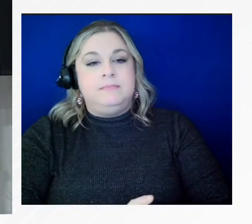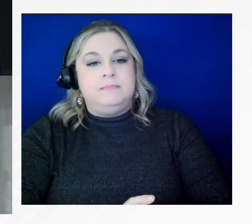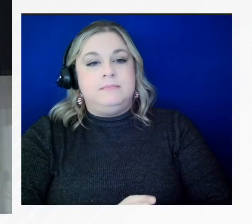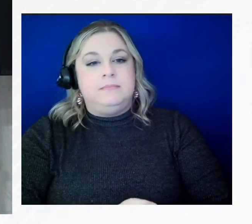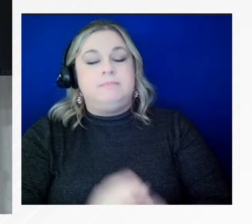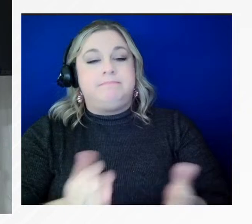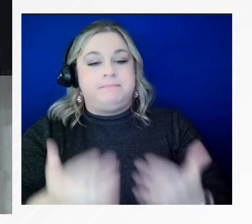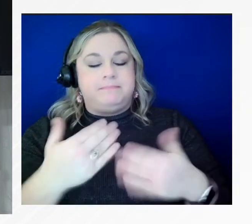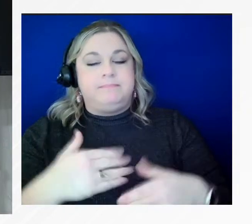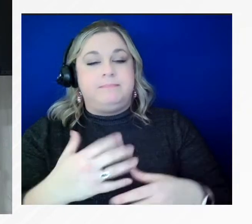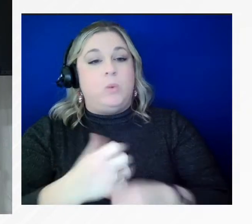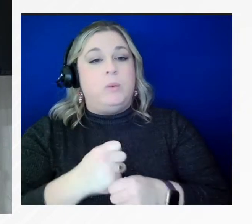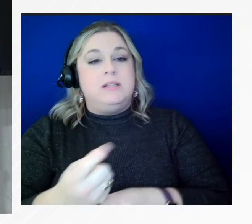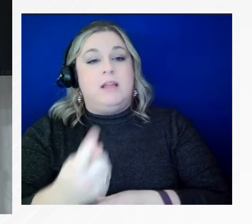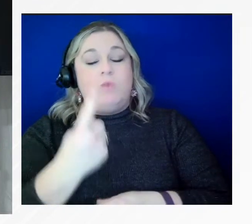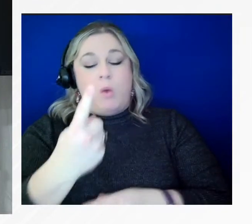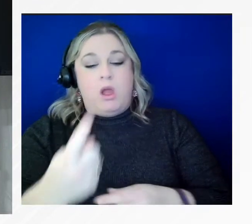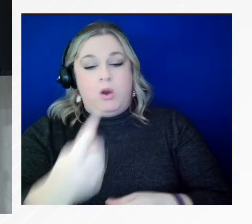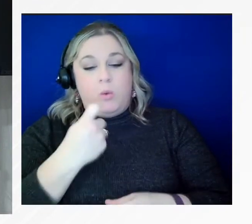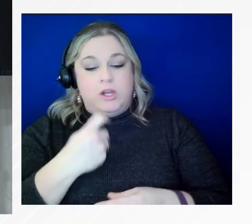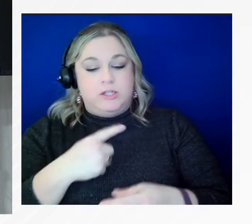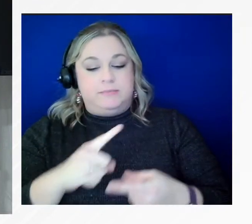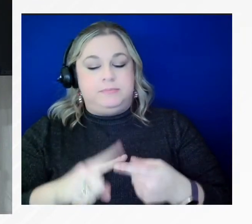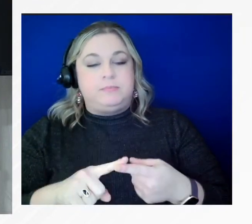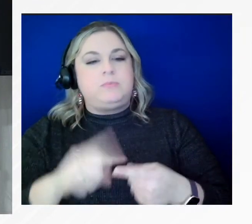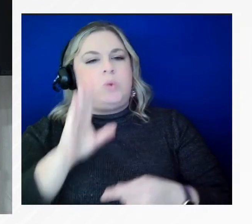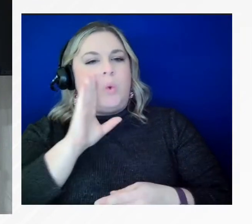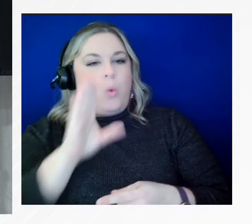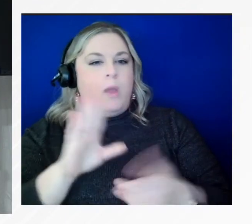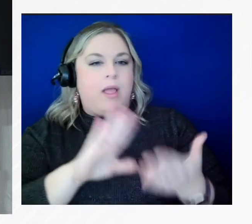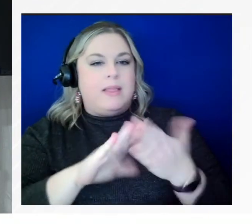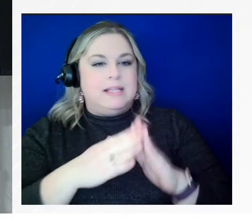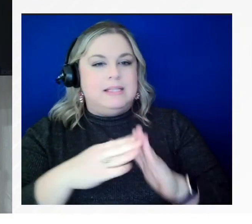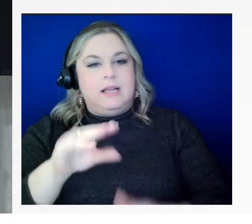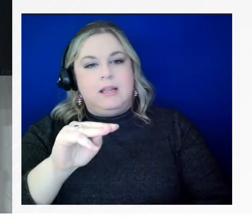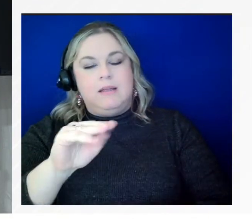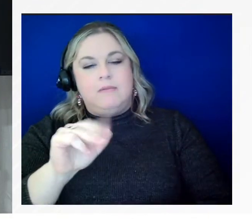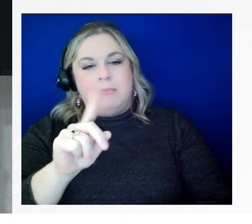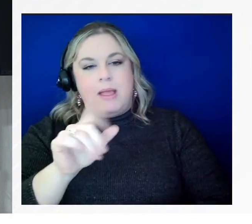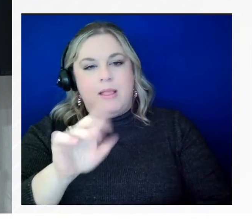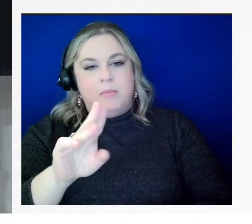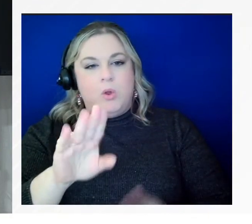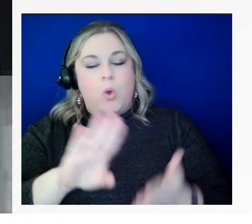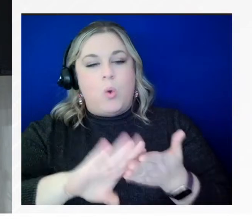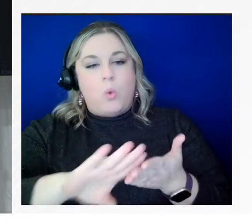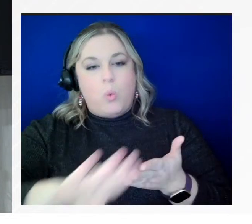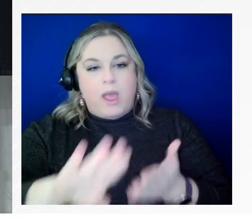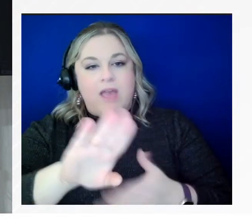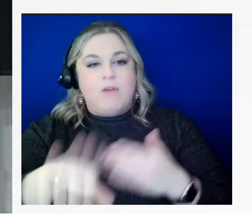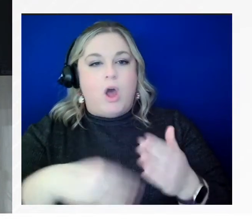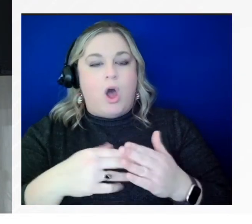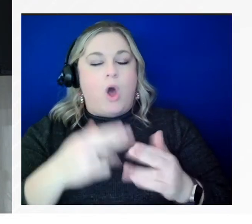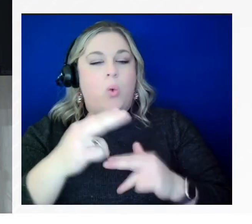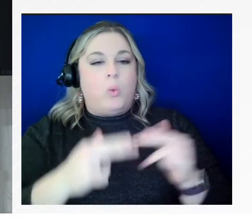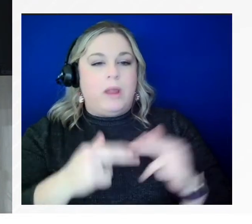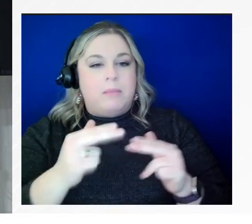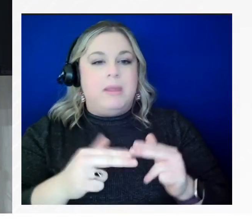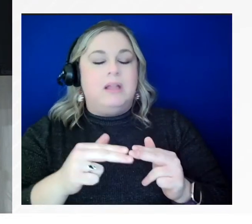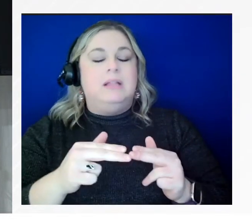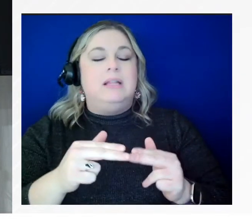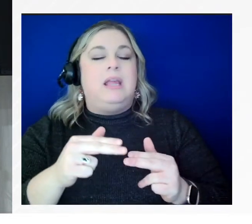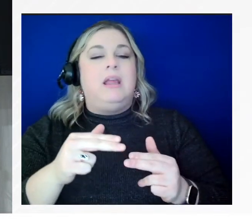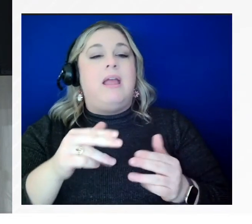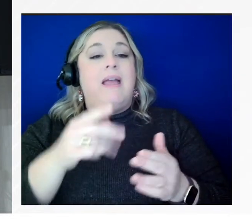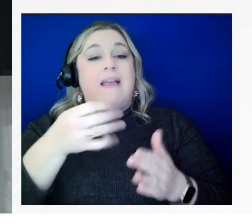Hello, I received one question. Will the City of Malibu waive all rebuilding permit fees and give priority